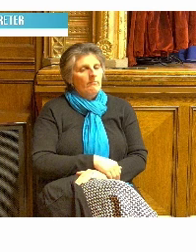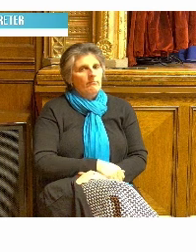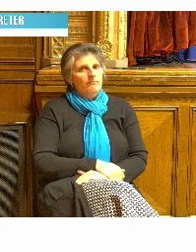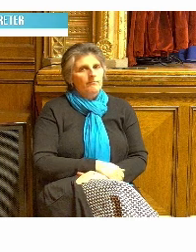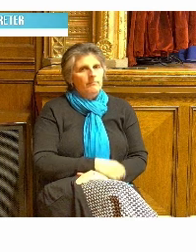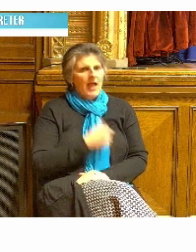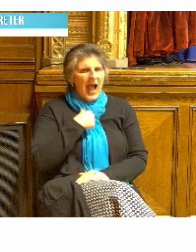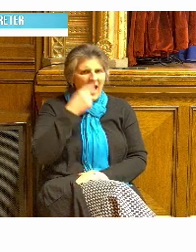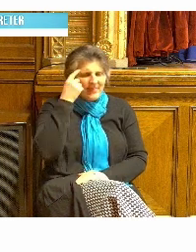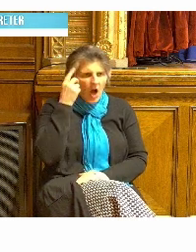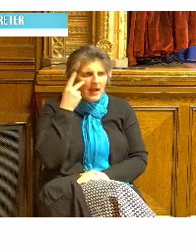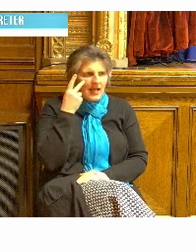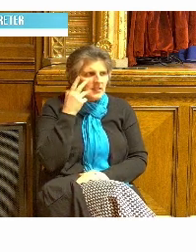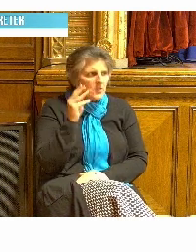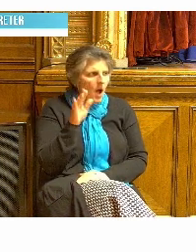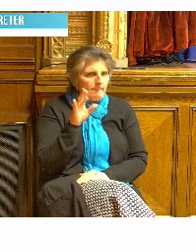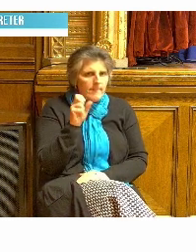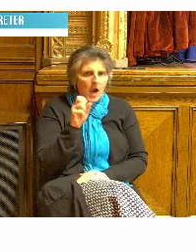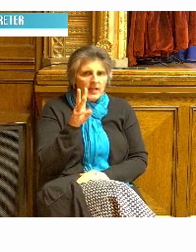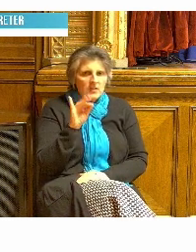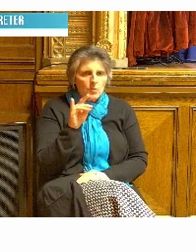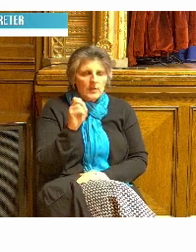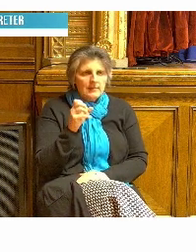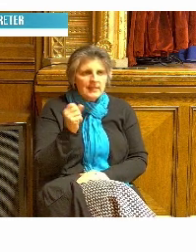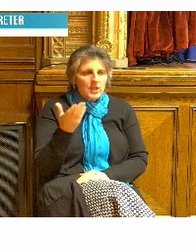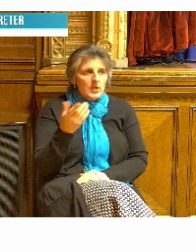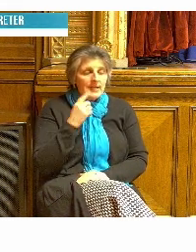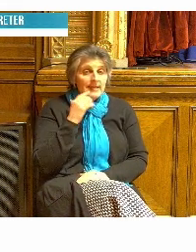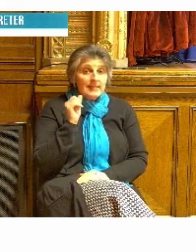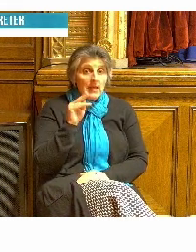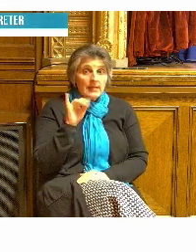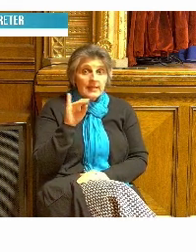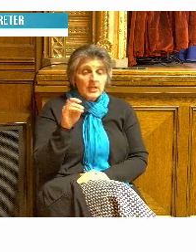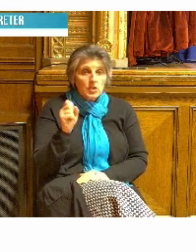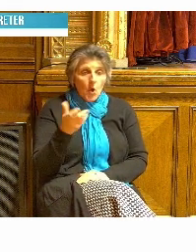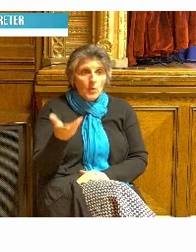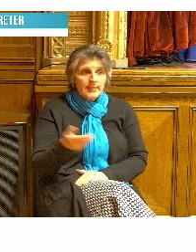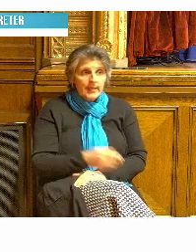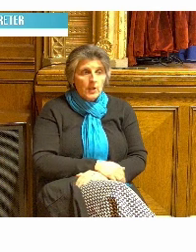I thought I saw Marcus Williams here. Is Anita Jones here?